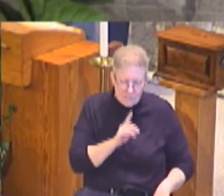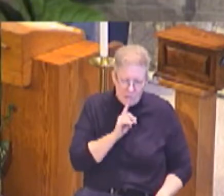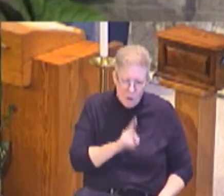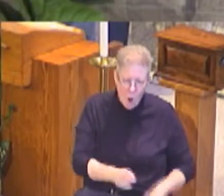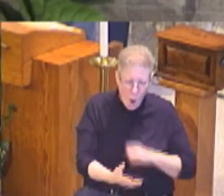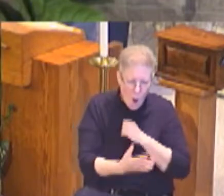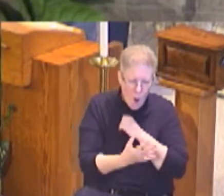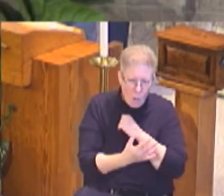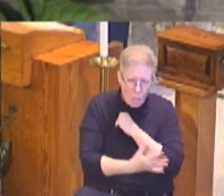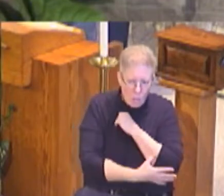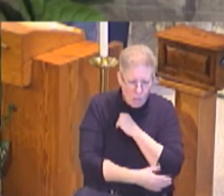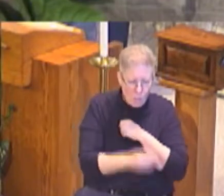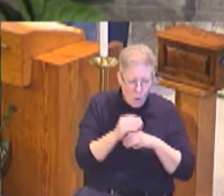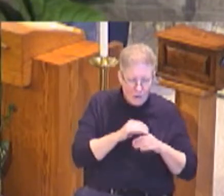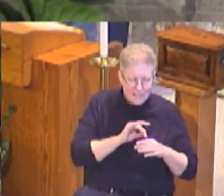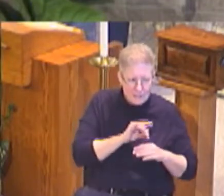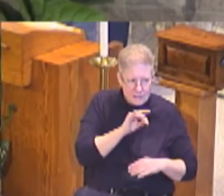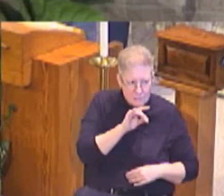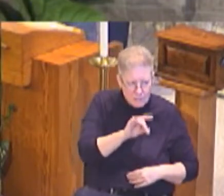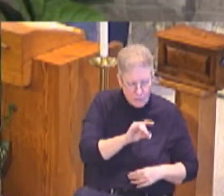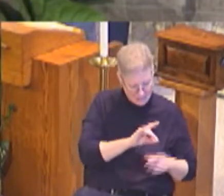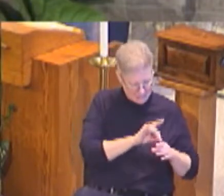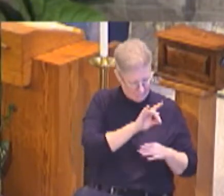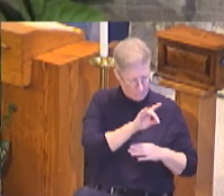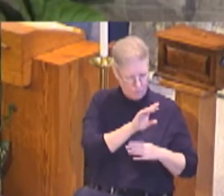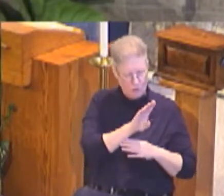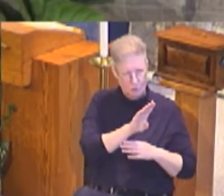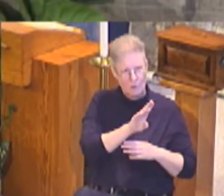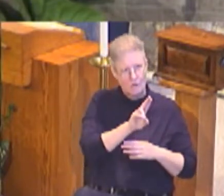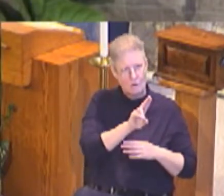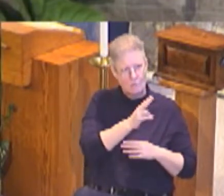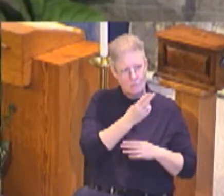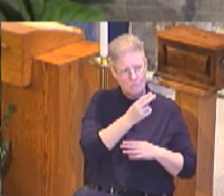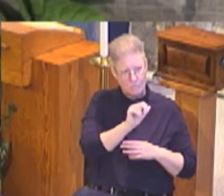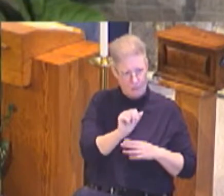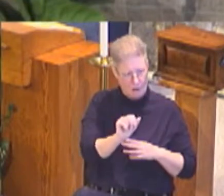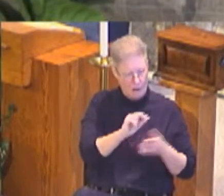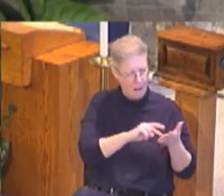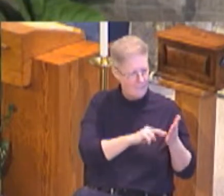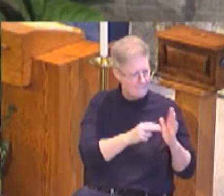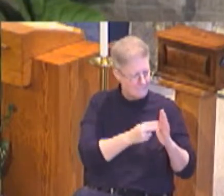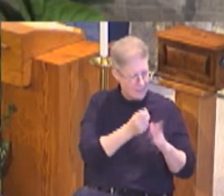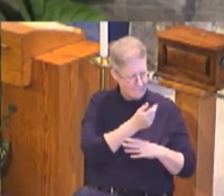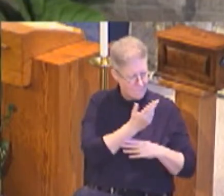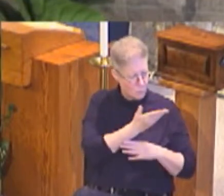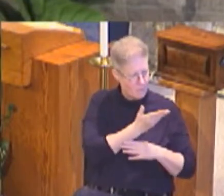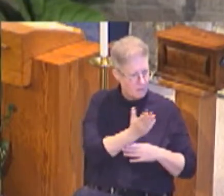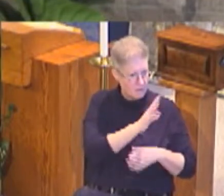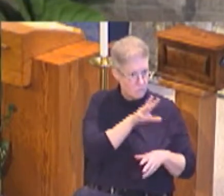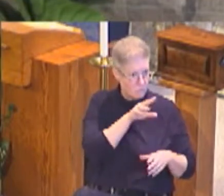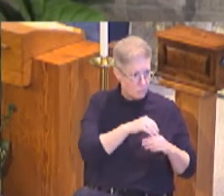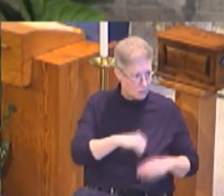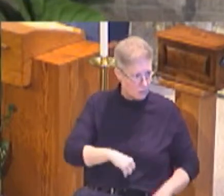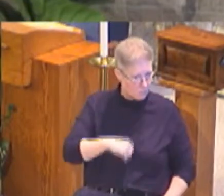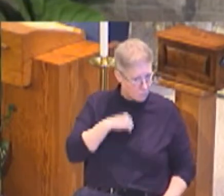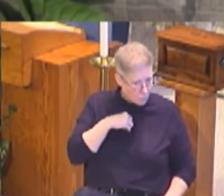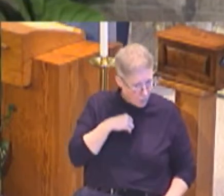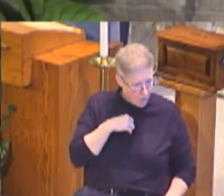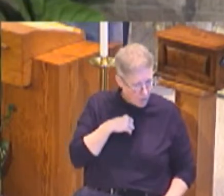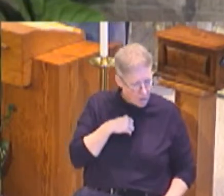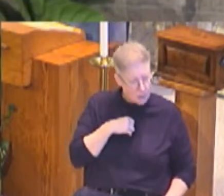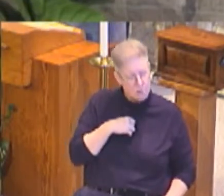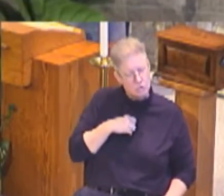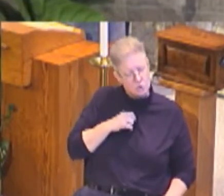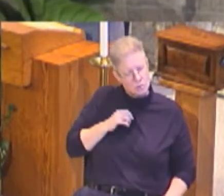is ruha for spirit, and it means several things, including pride. So in his